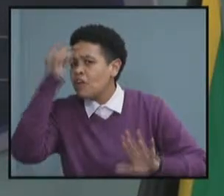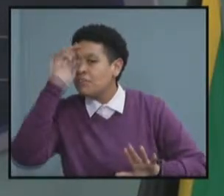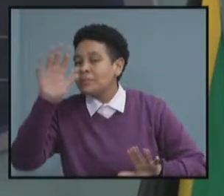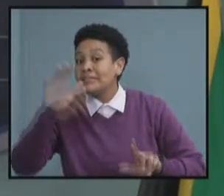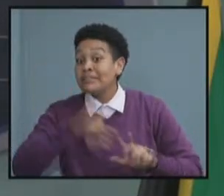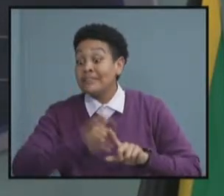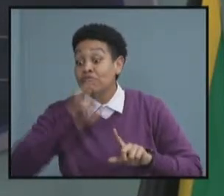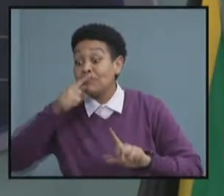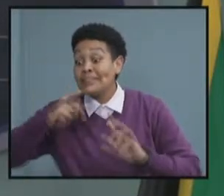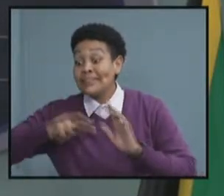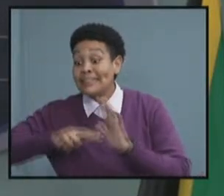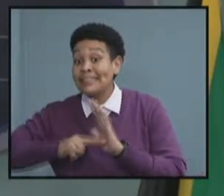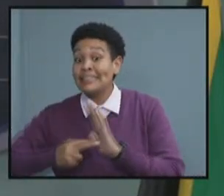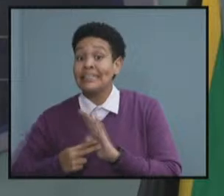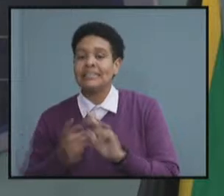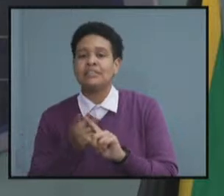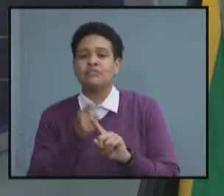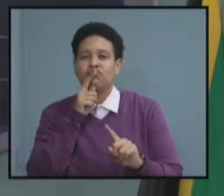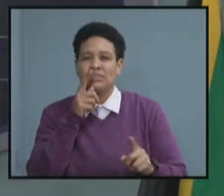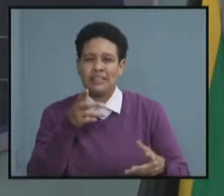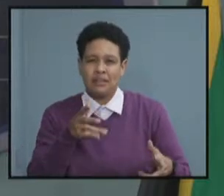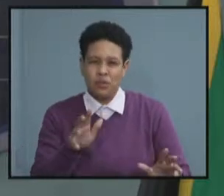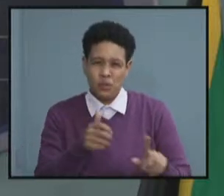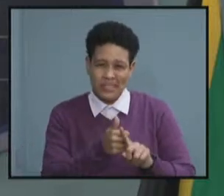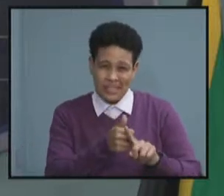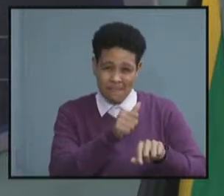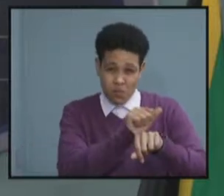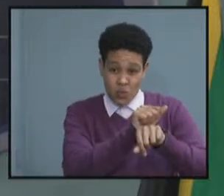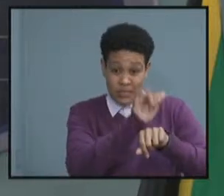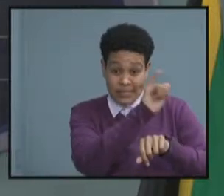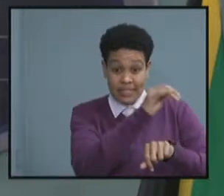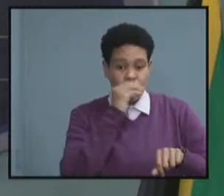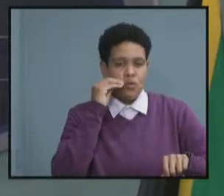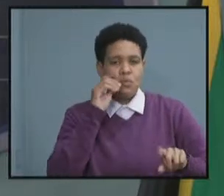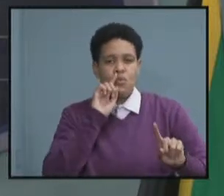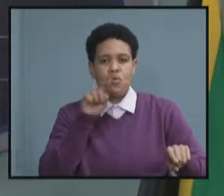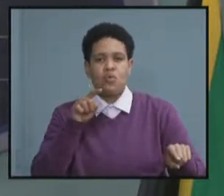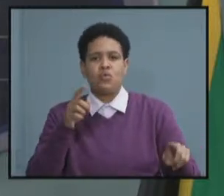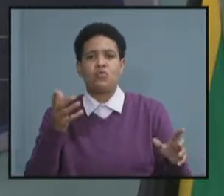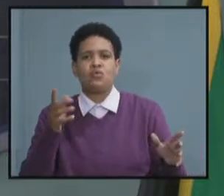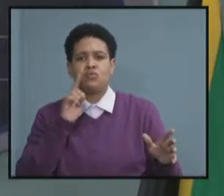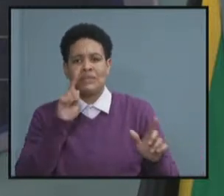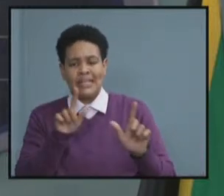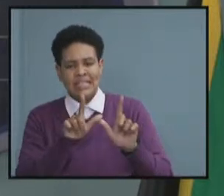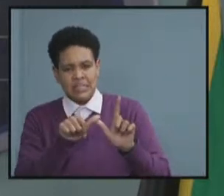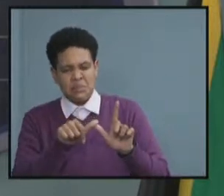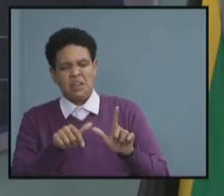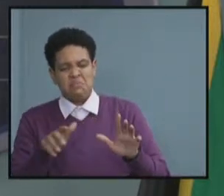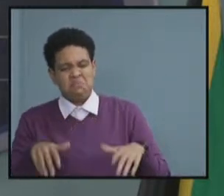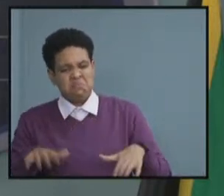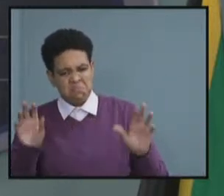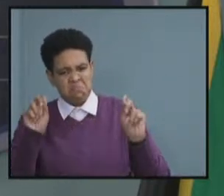government's intent in allowing the work from home orders to expire.